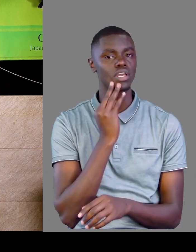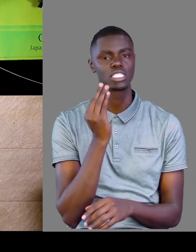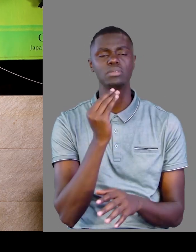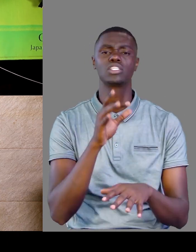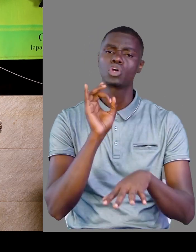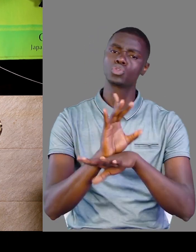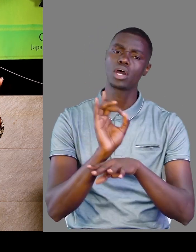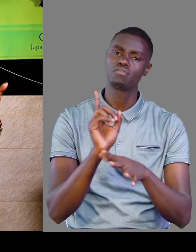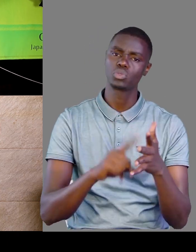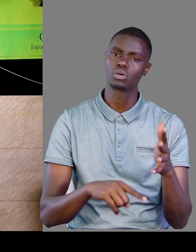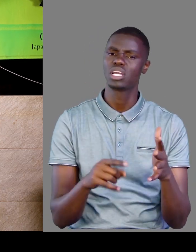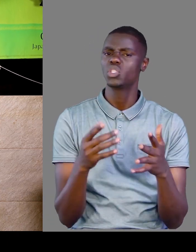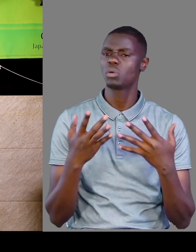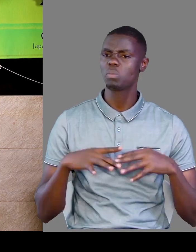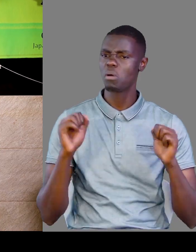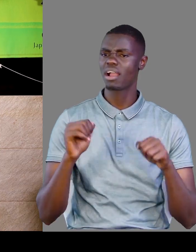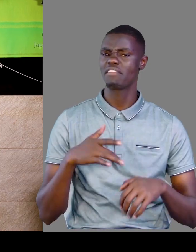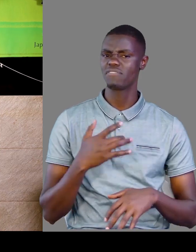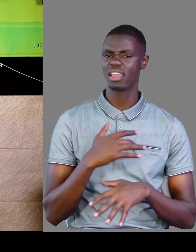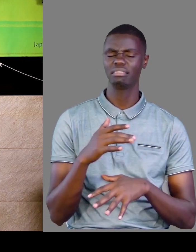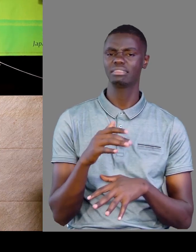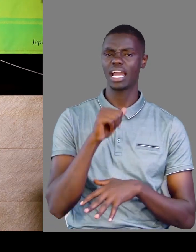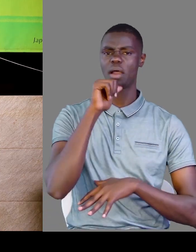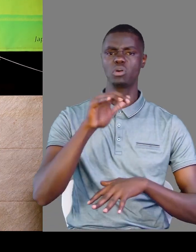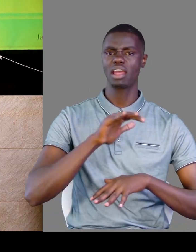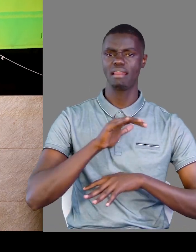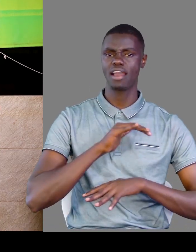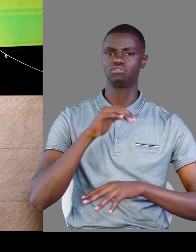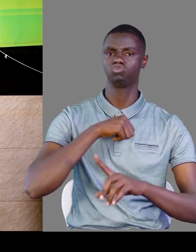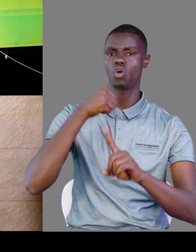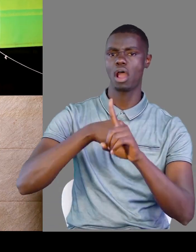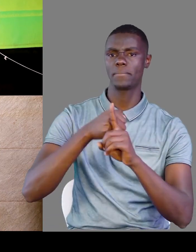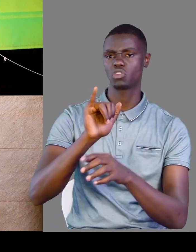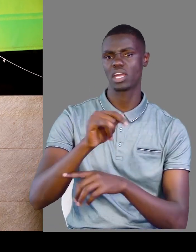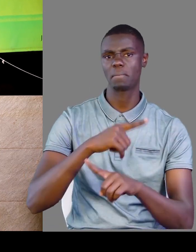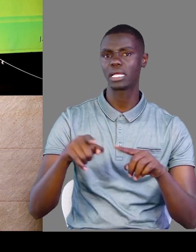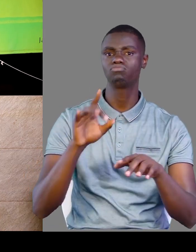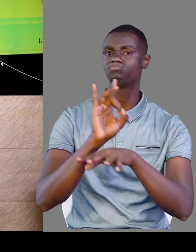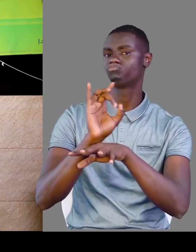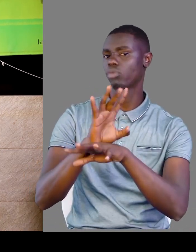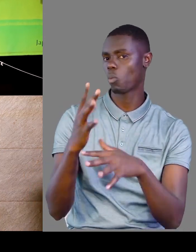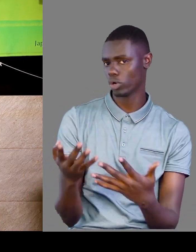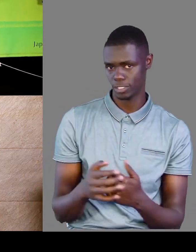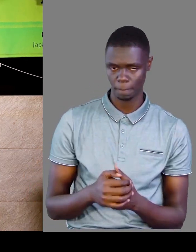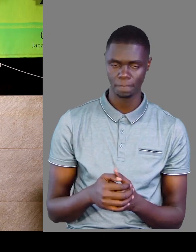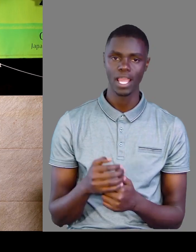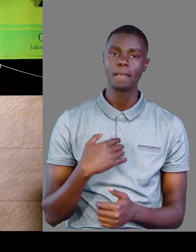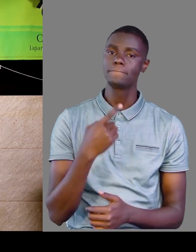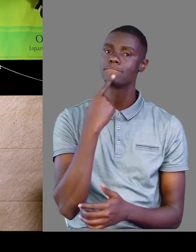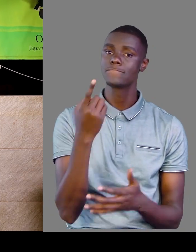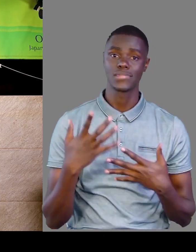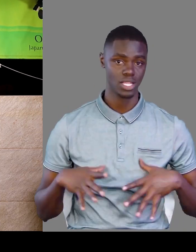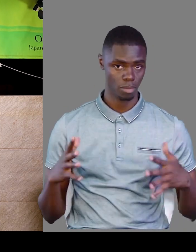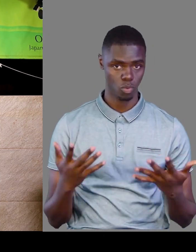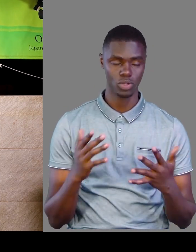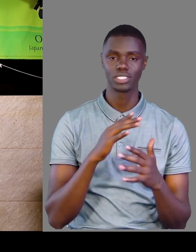give someone out there? Because someone might feel like I'm not enough to pursue something. What advice can you give up to my viewers? What I'd like to tell the people is